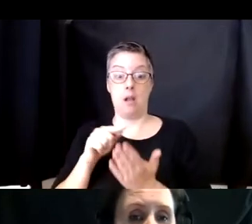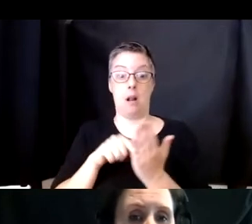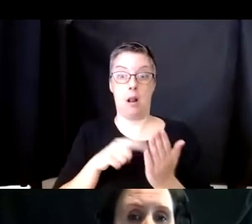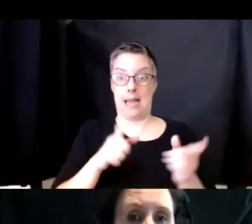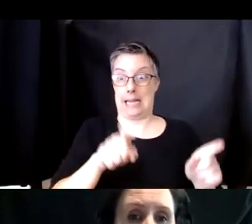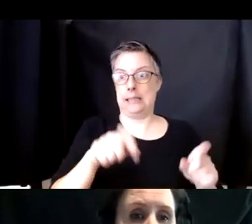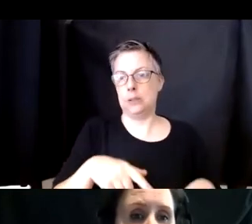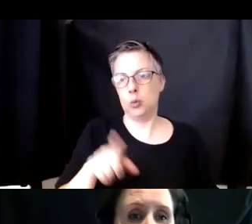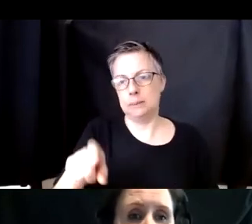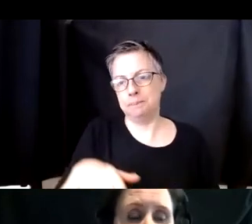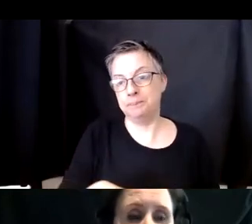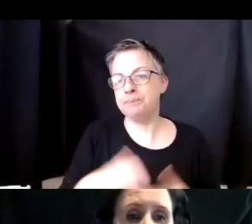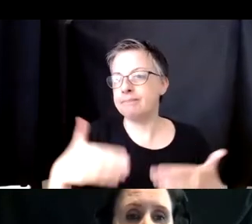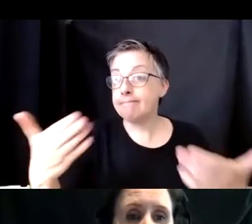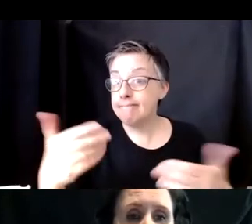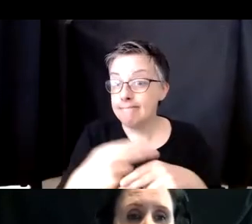Next slide, please.